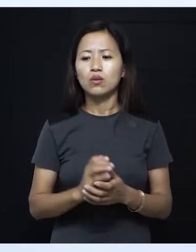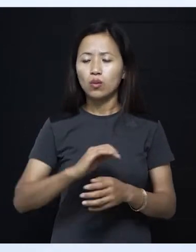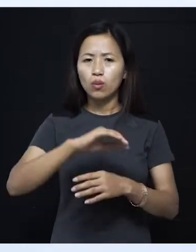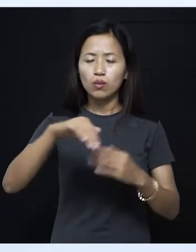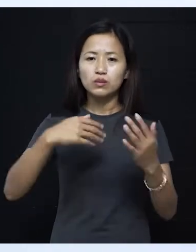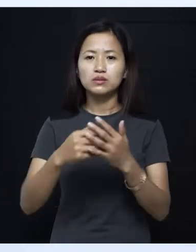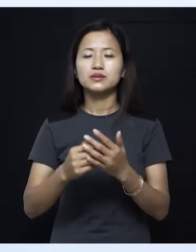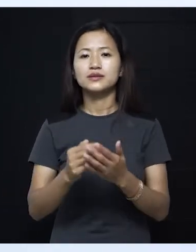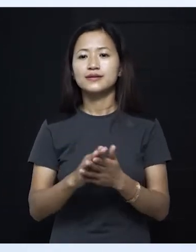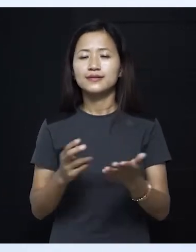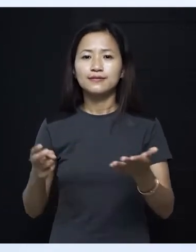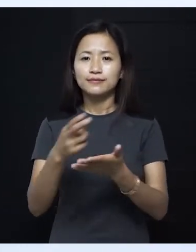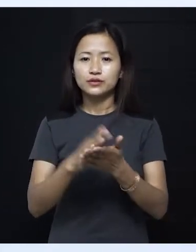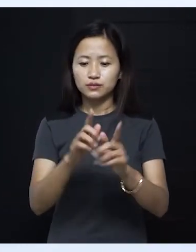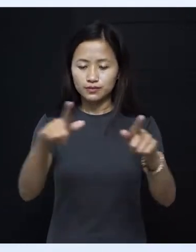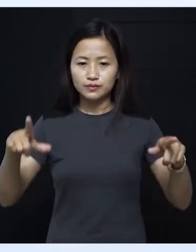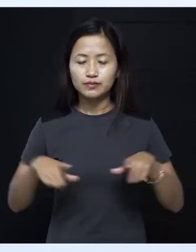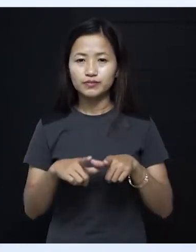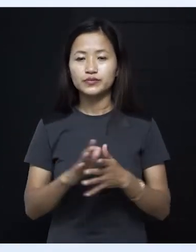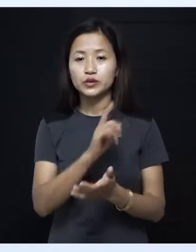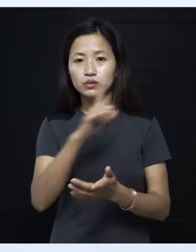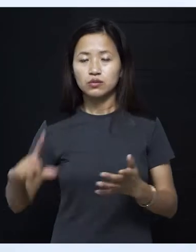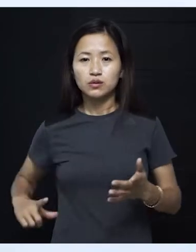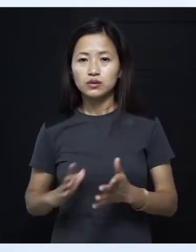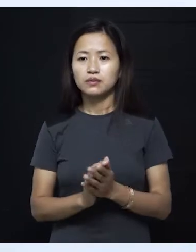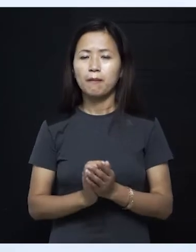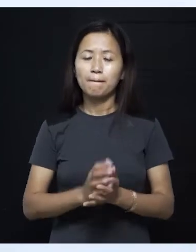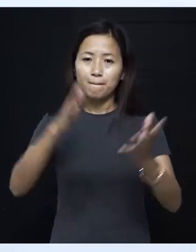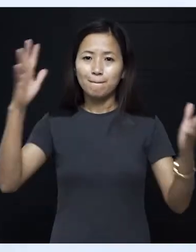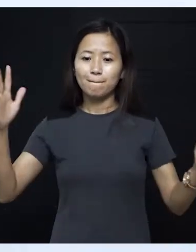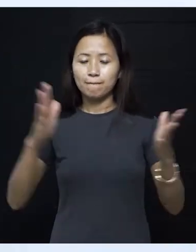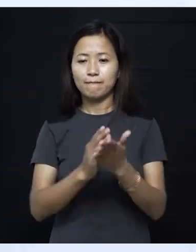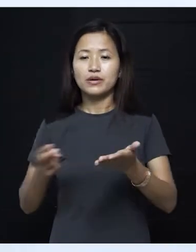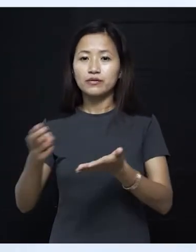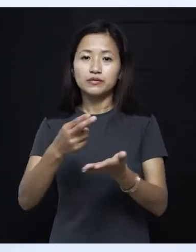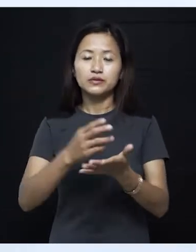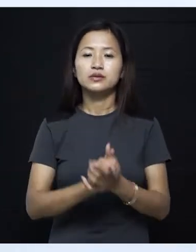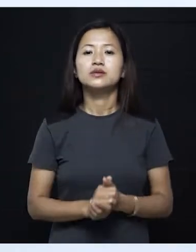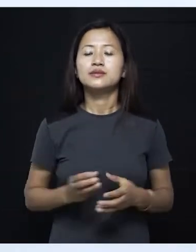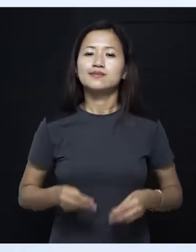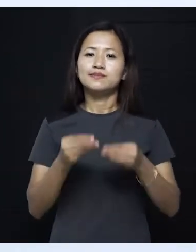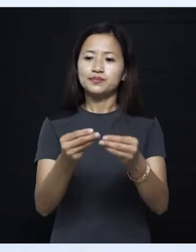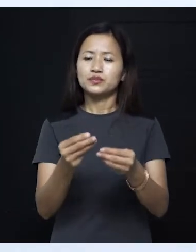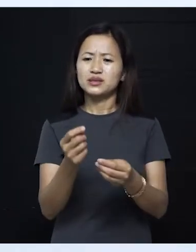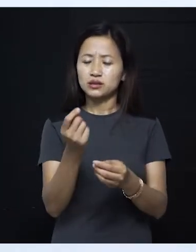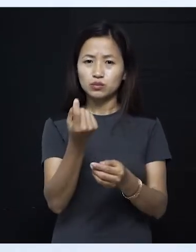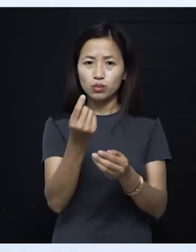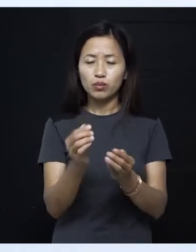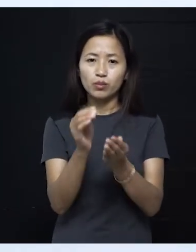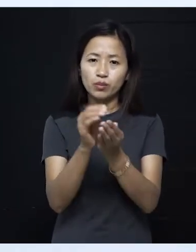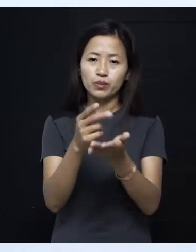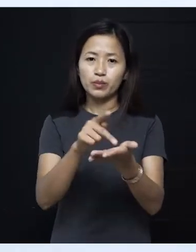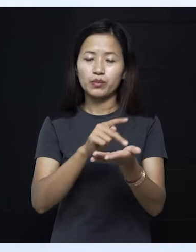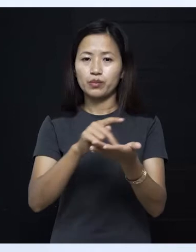field, the landlords, they will be owning a big field, so what they will do is they will give a small part of their